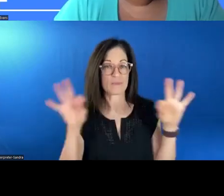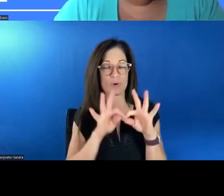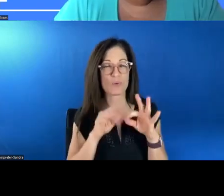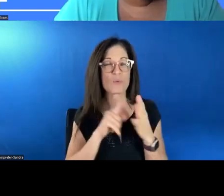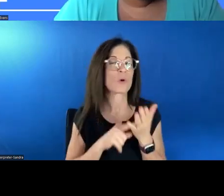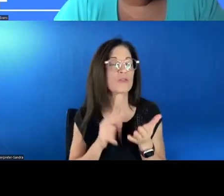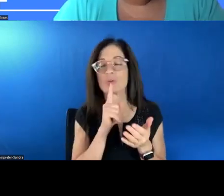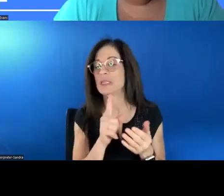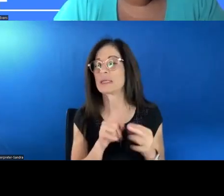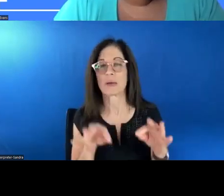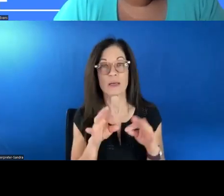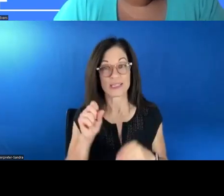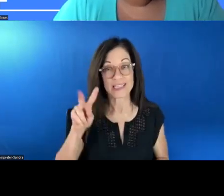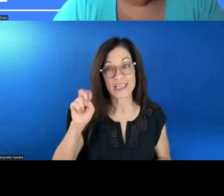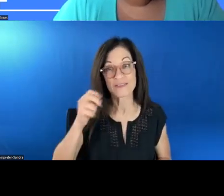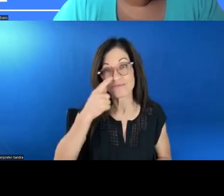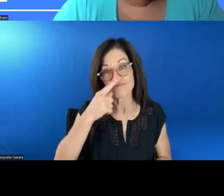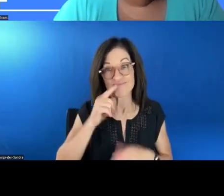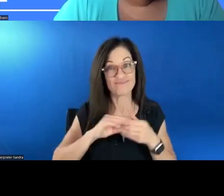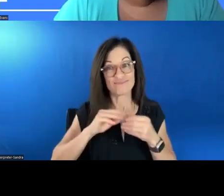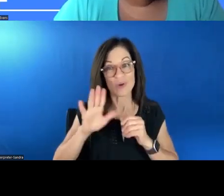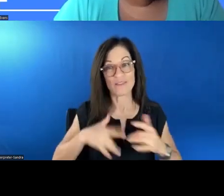matters? So Steve, I don't know if you can share some of your thoughts there.